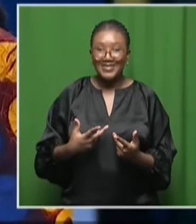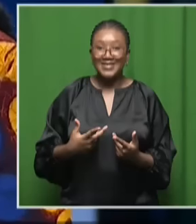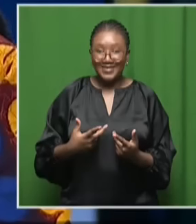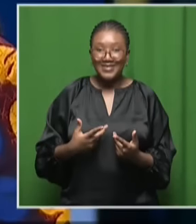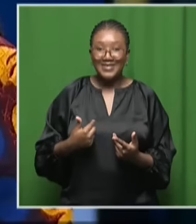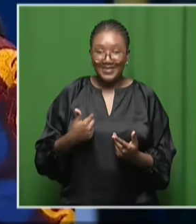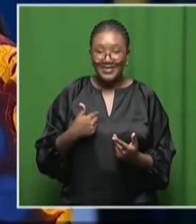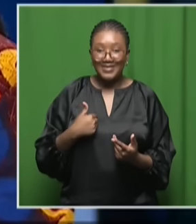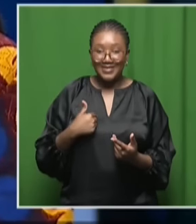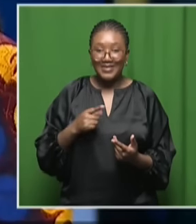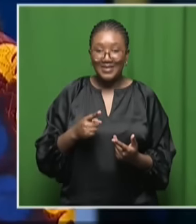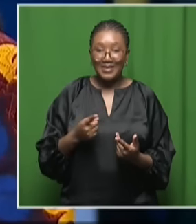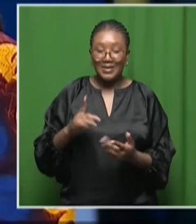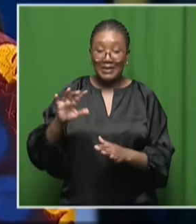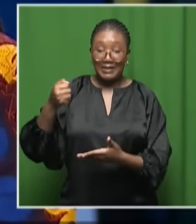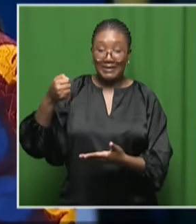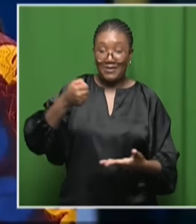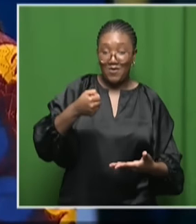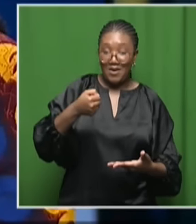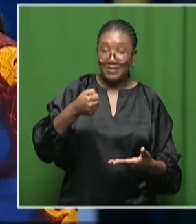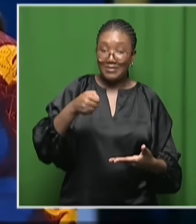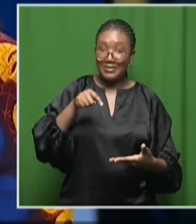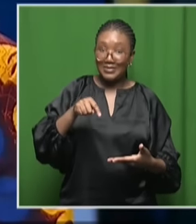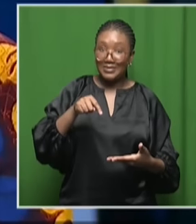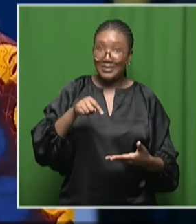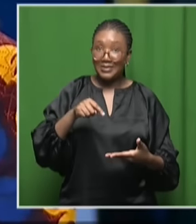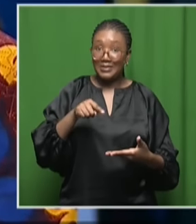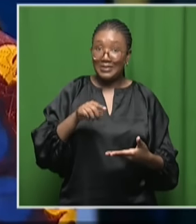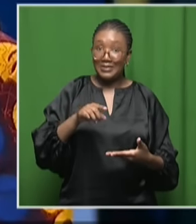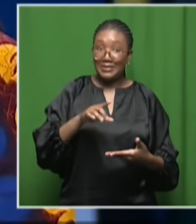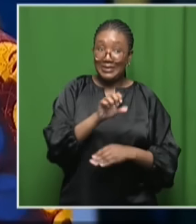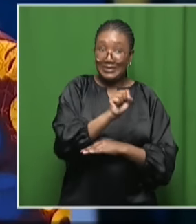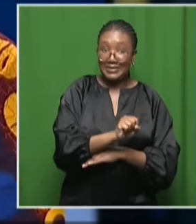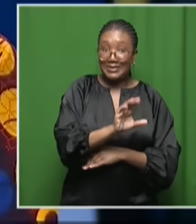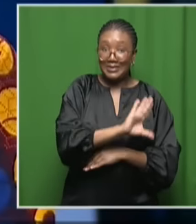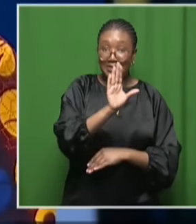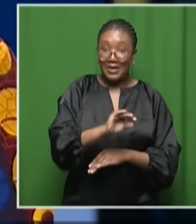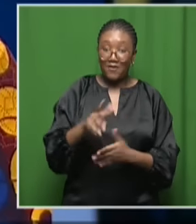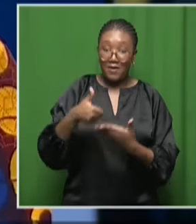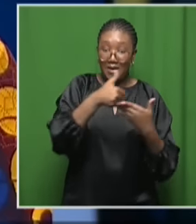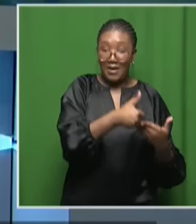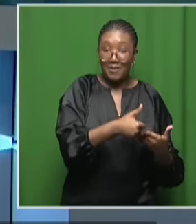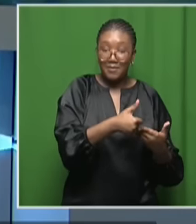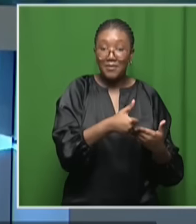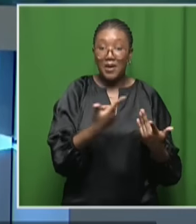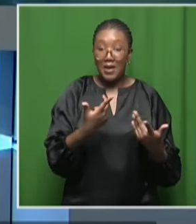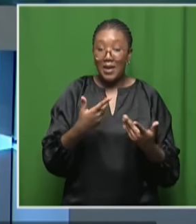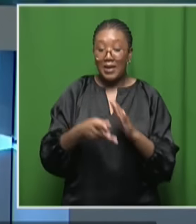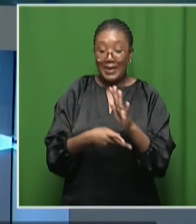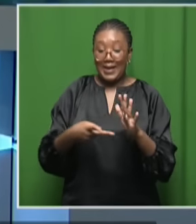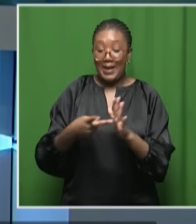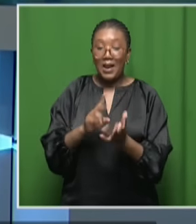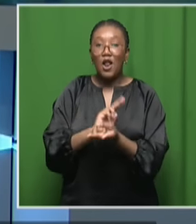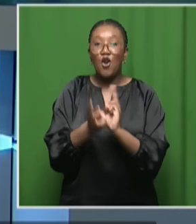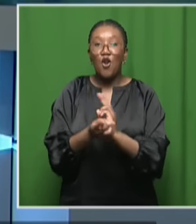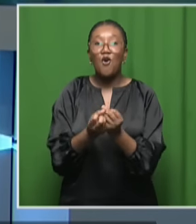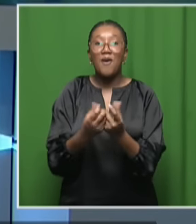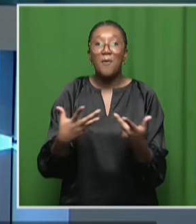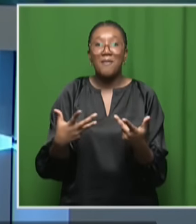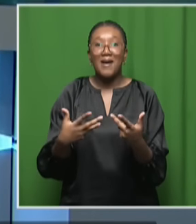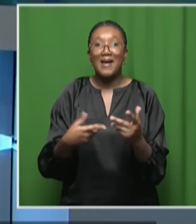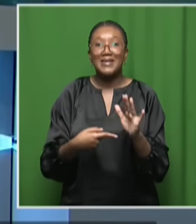is given in order to help South Africa's development, and how much is it loans? And that balance between